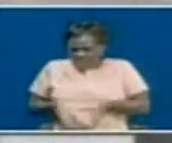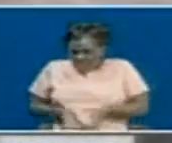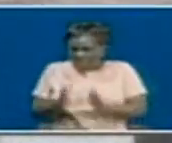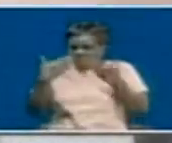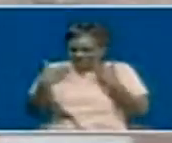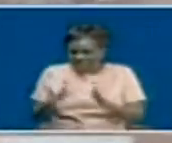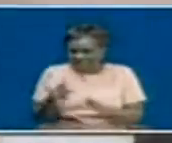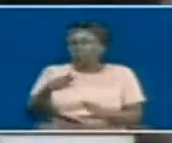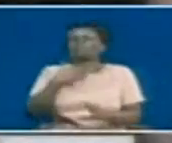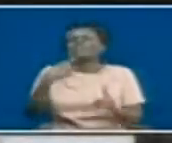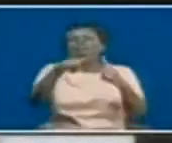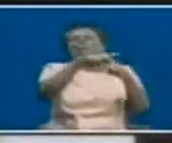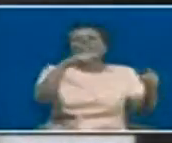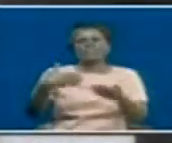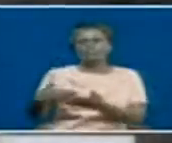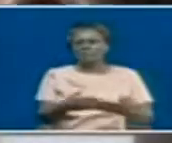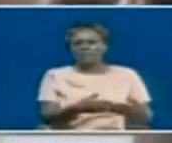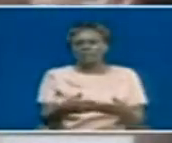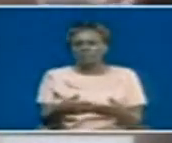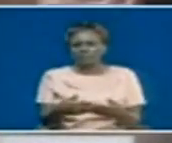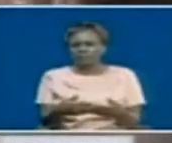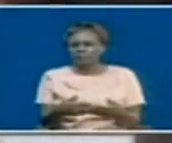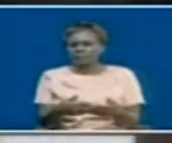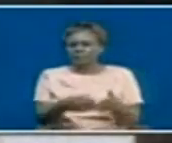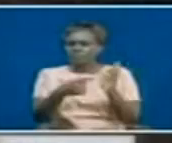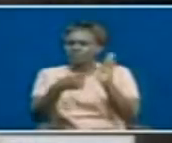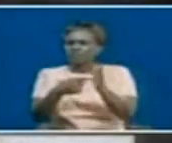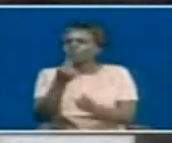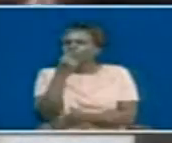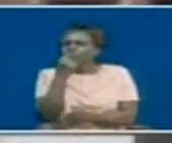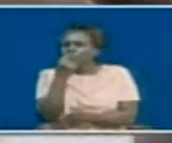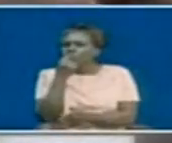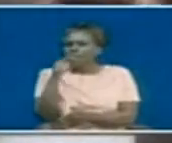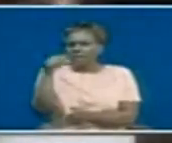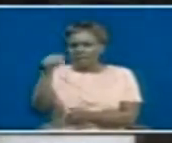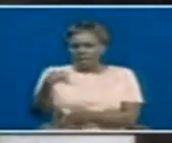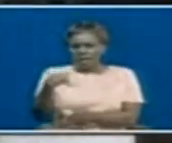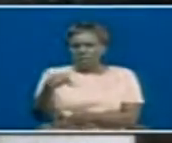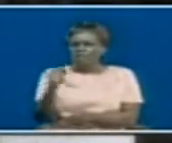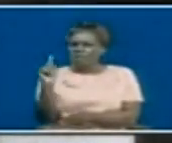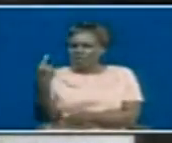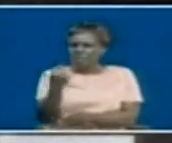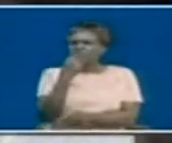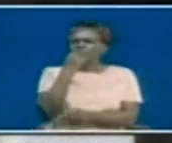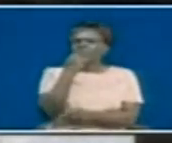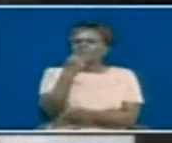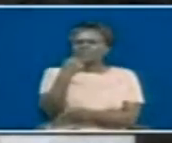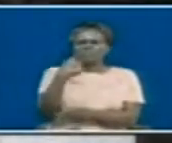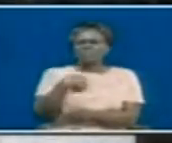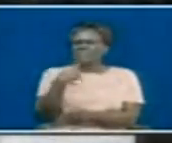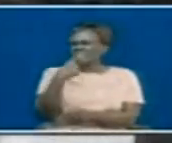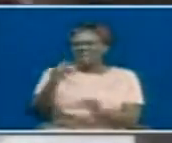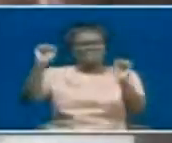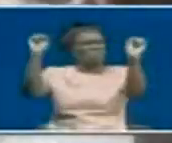she wanted her dead. Daktari kaniambia na umnyonyeshe kwanza saa hii avute maziwa ya kwanza. Ambia